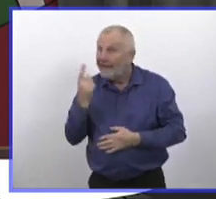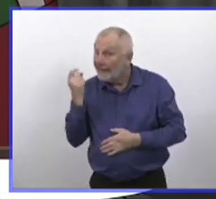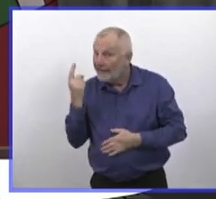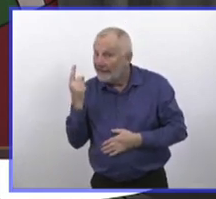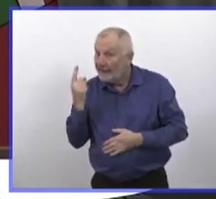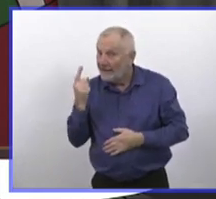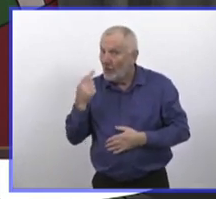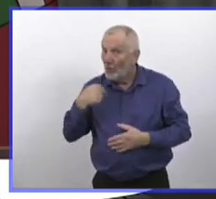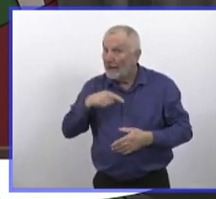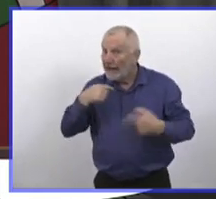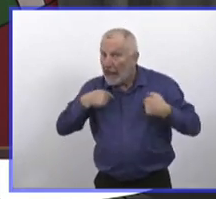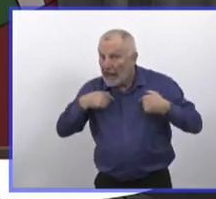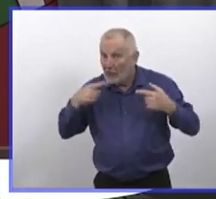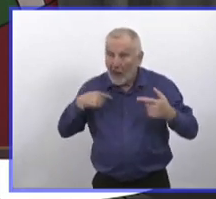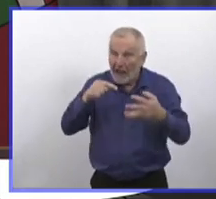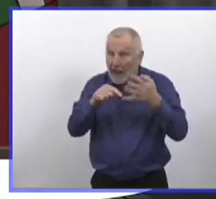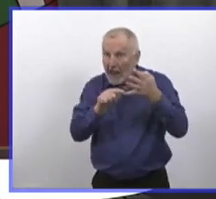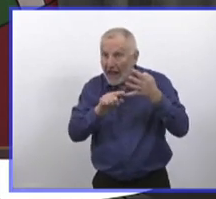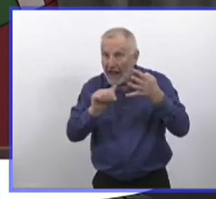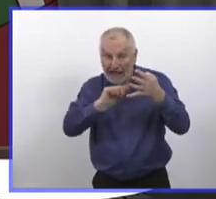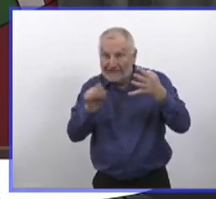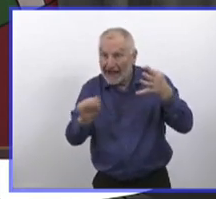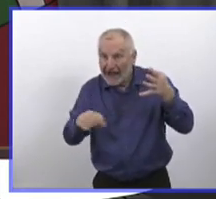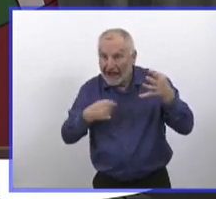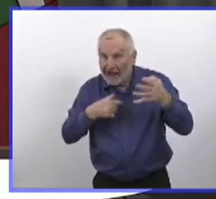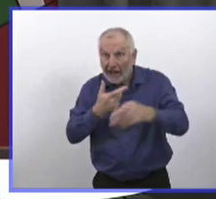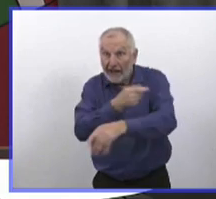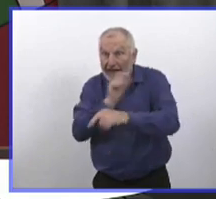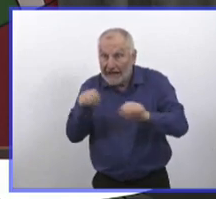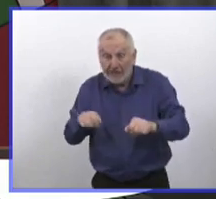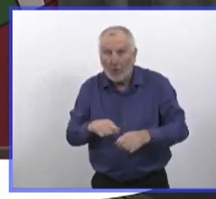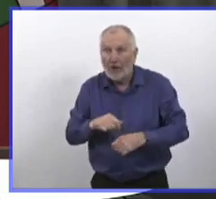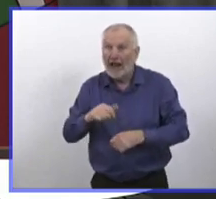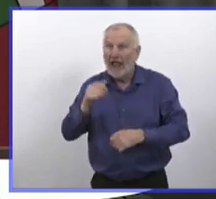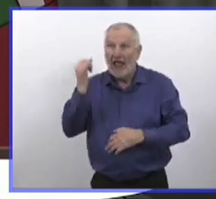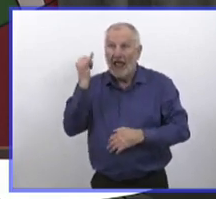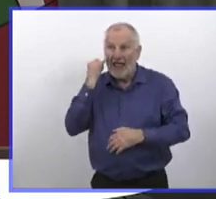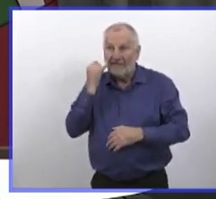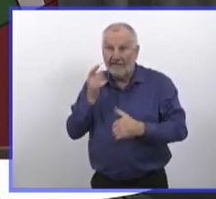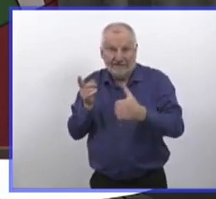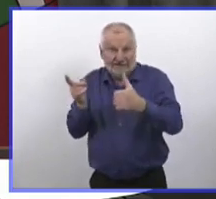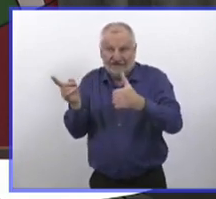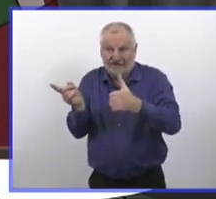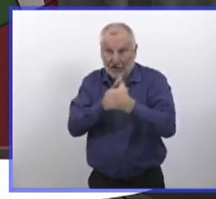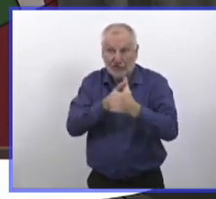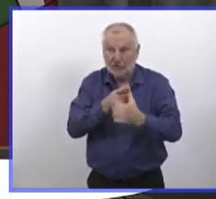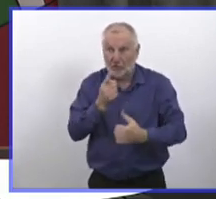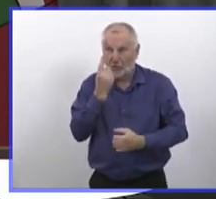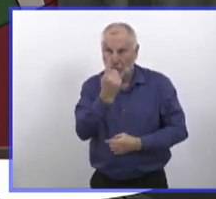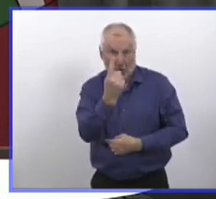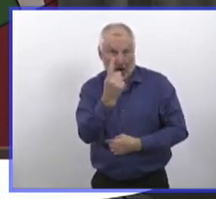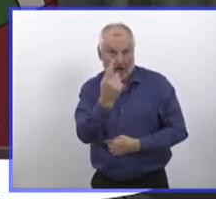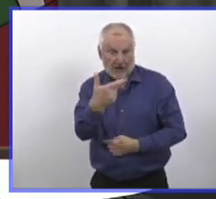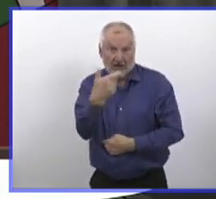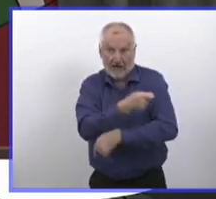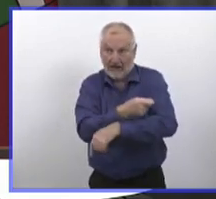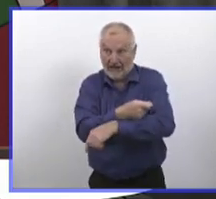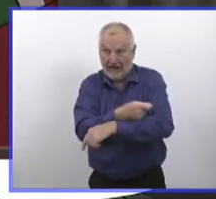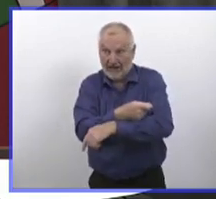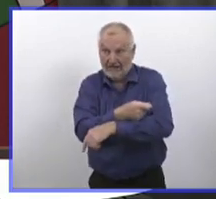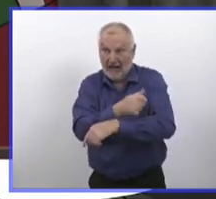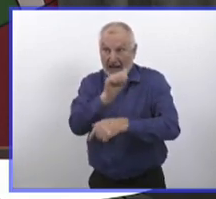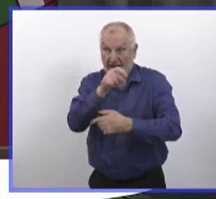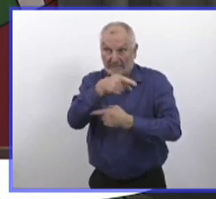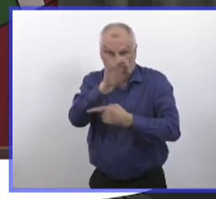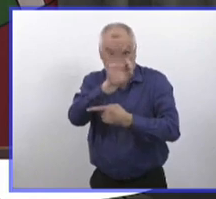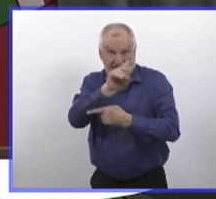should stick with the same product for the second dose and not go for an AstraZeneca. So the option for people who are already eligible